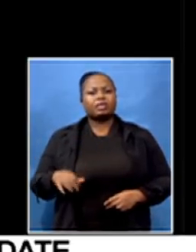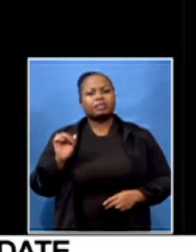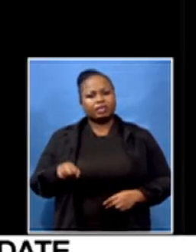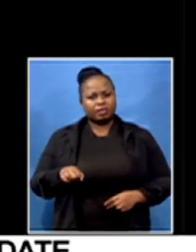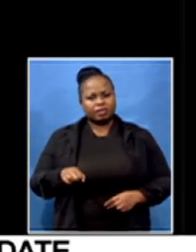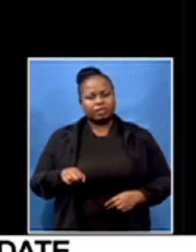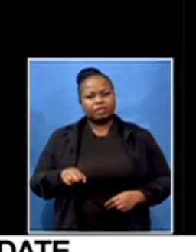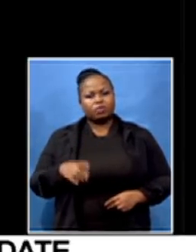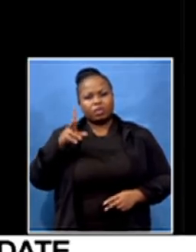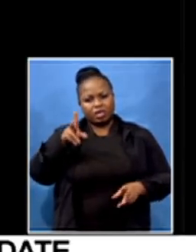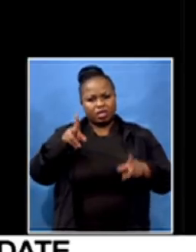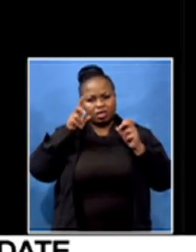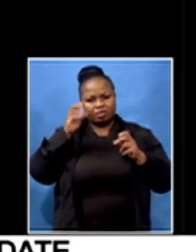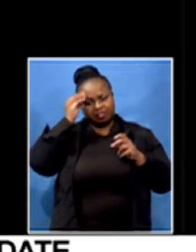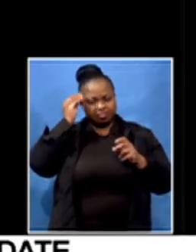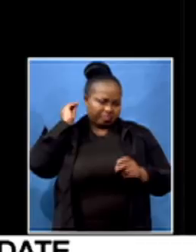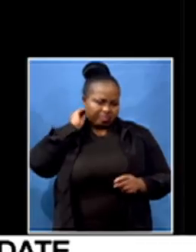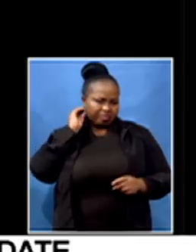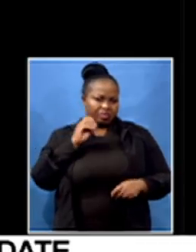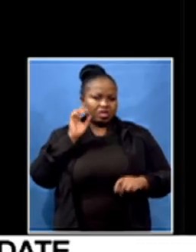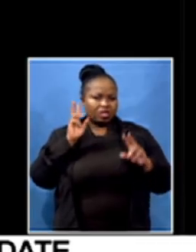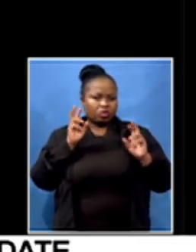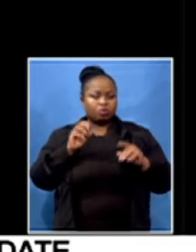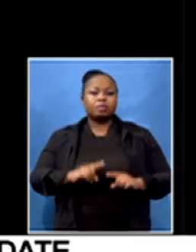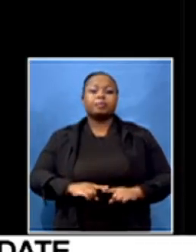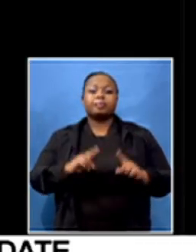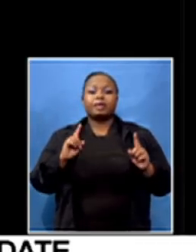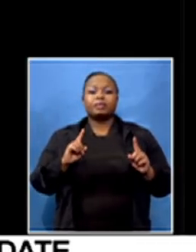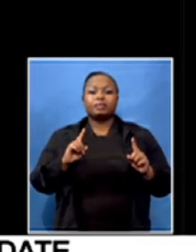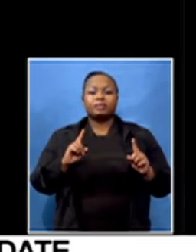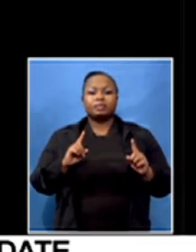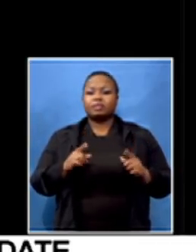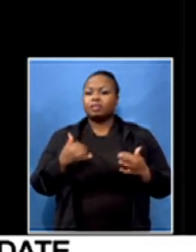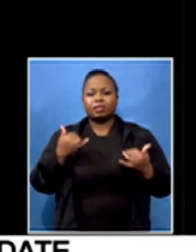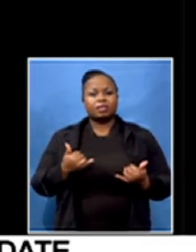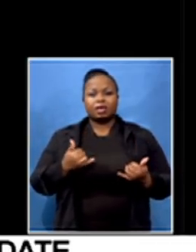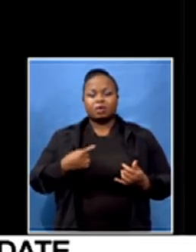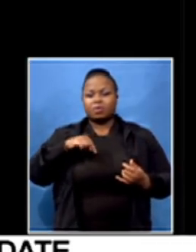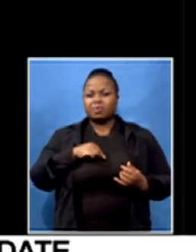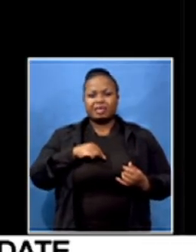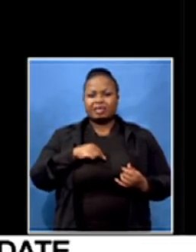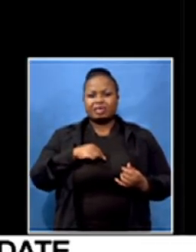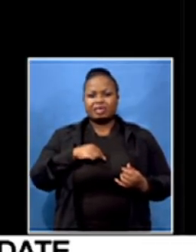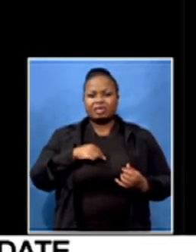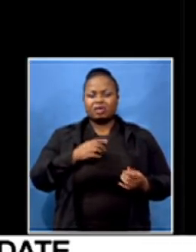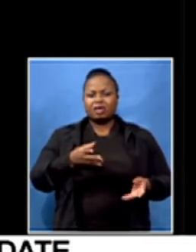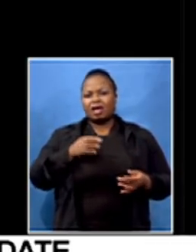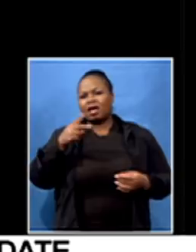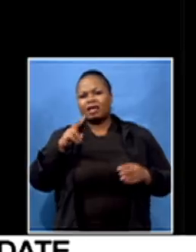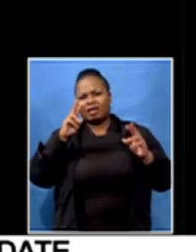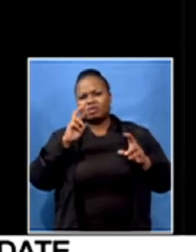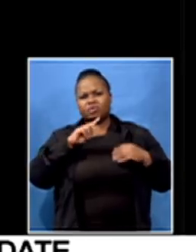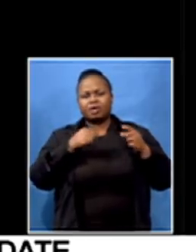have noted those issues. However, we have not really been favored with any issue that relates